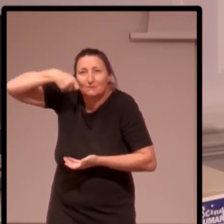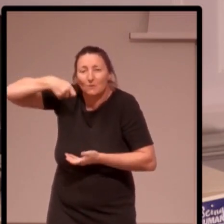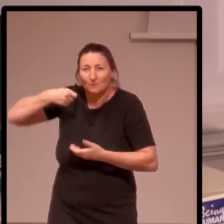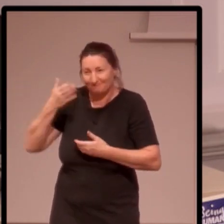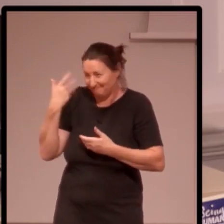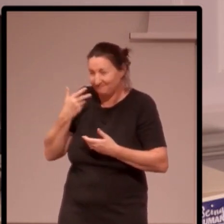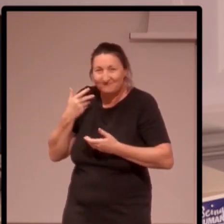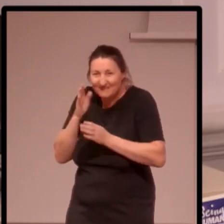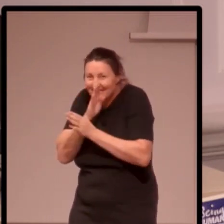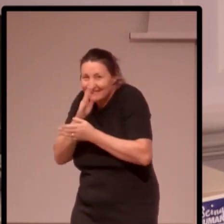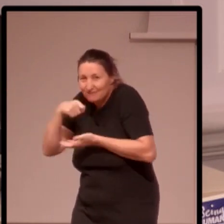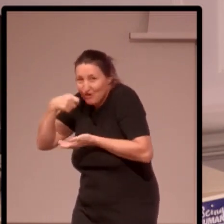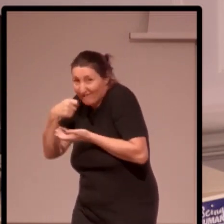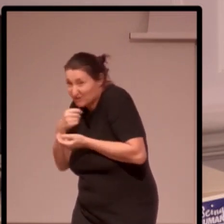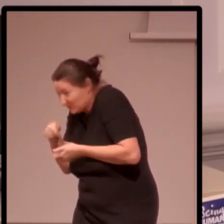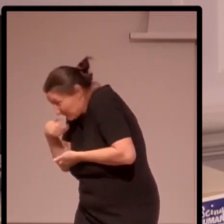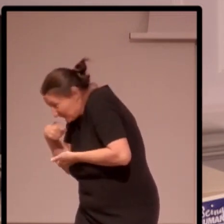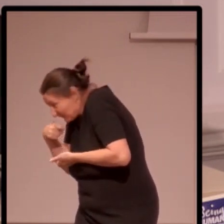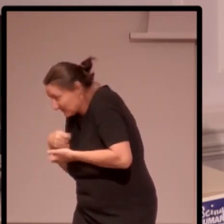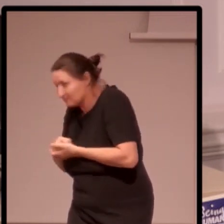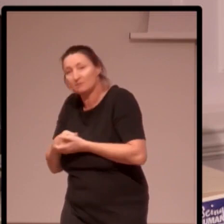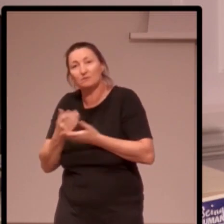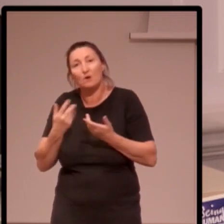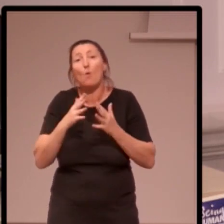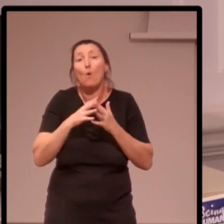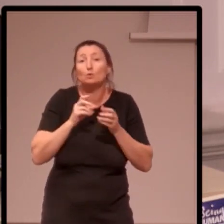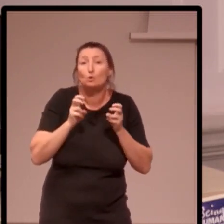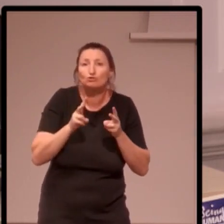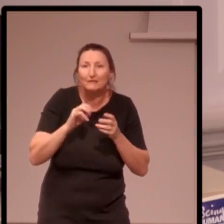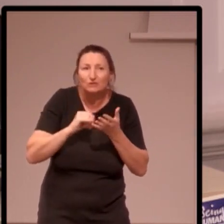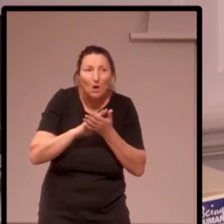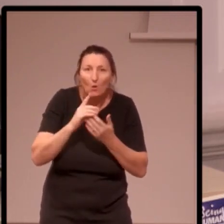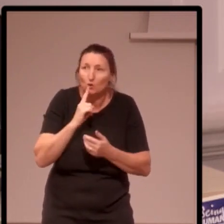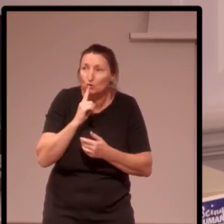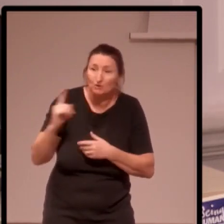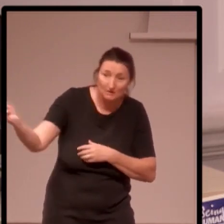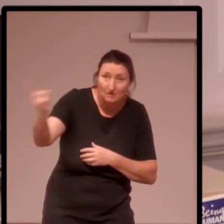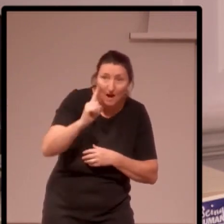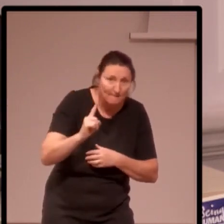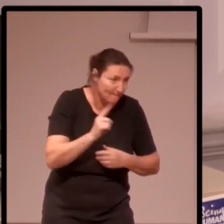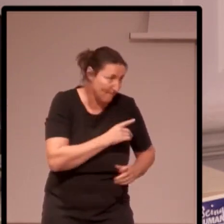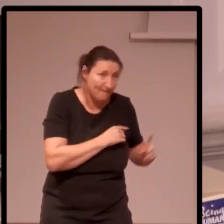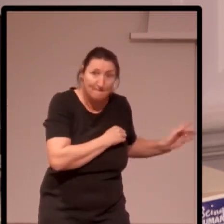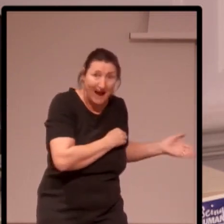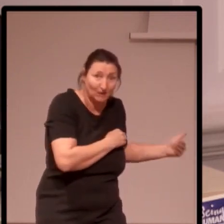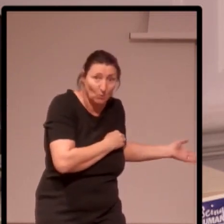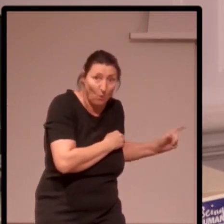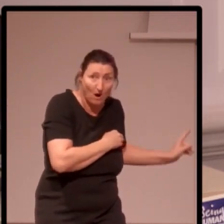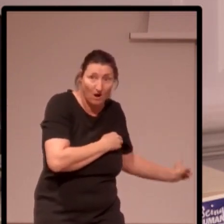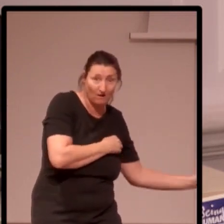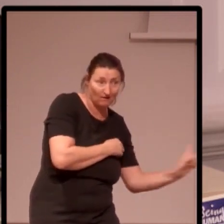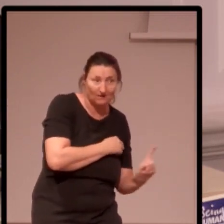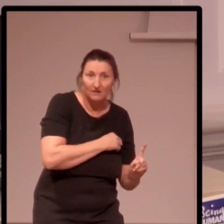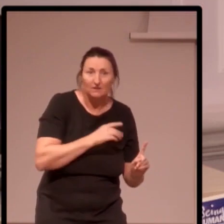breakfasts underground. Come now to Wardour Street, Soho, though you'll have to use the back door and be sure nobody sees